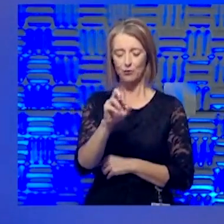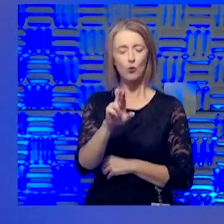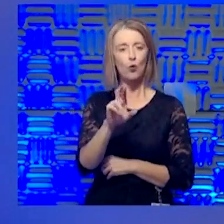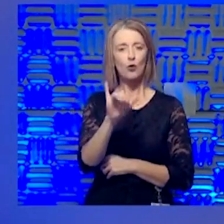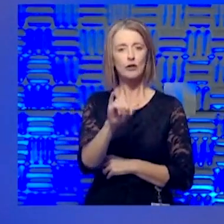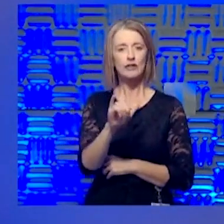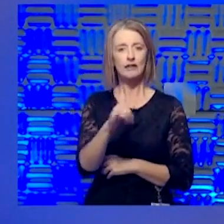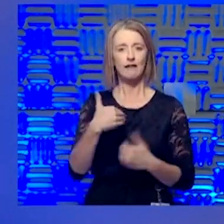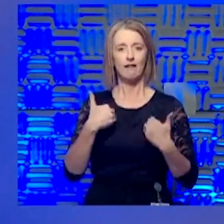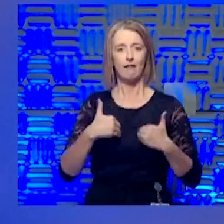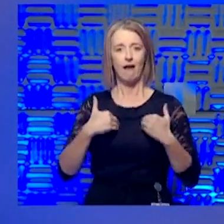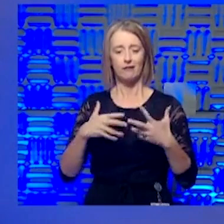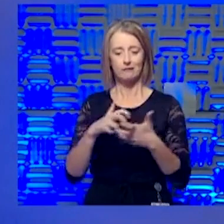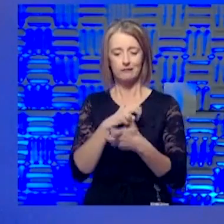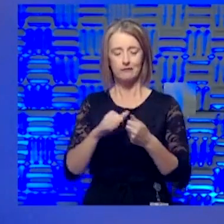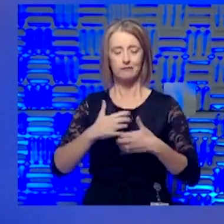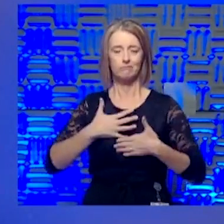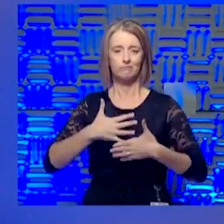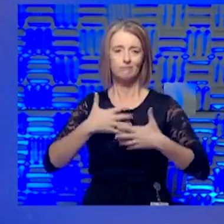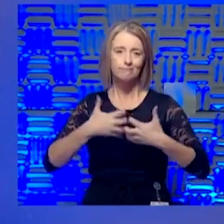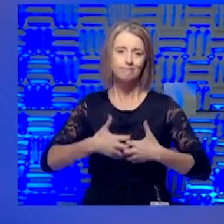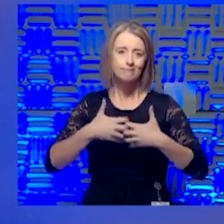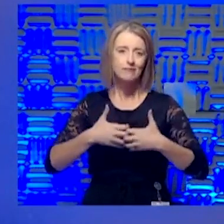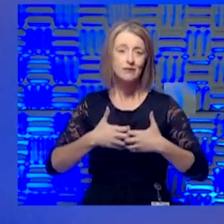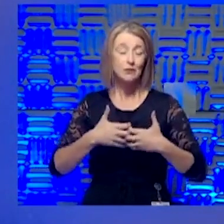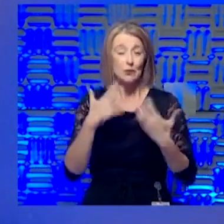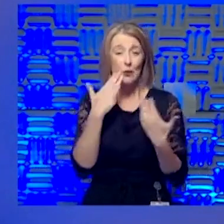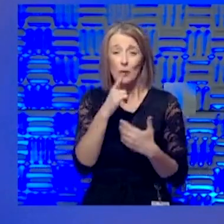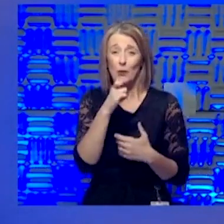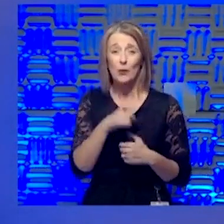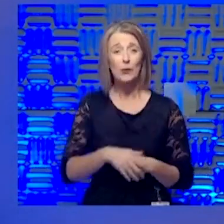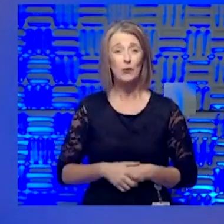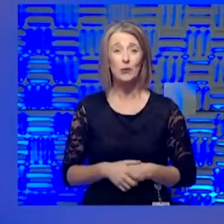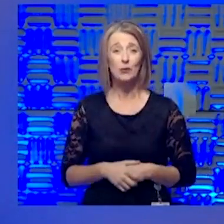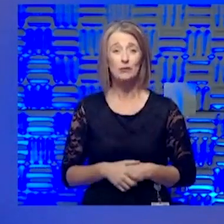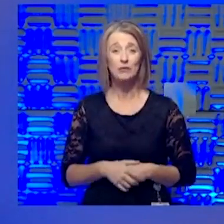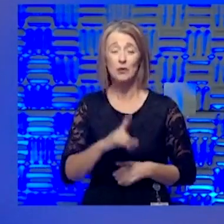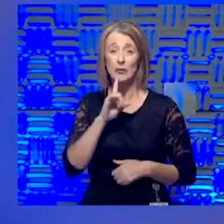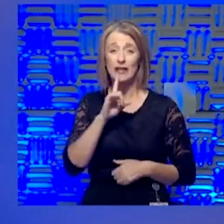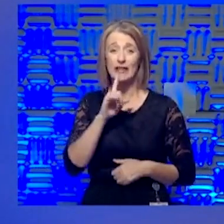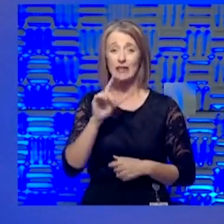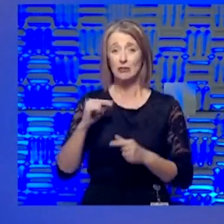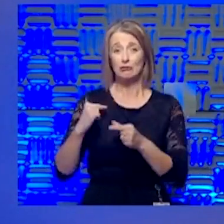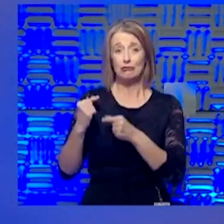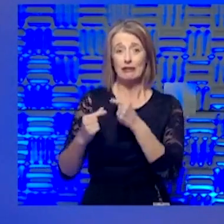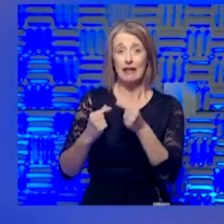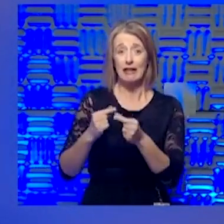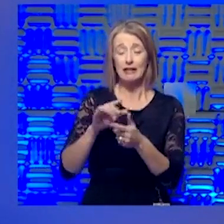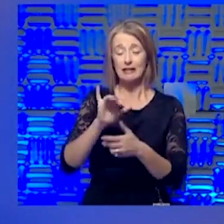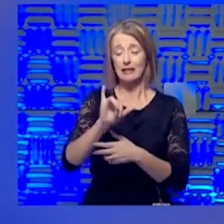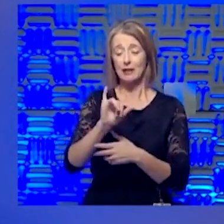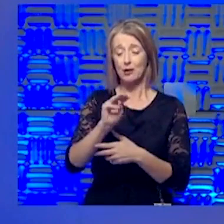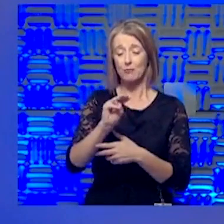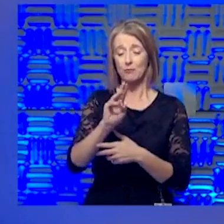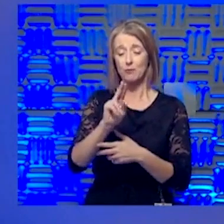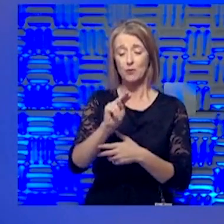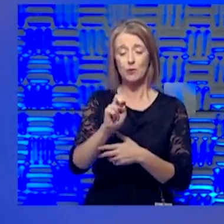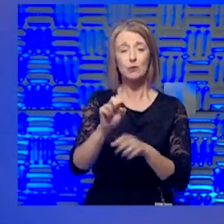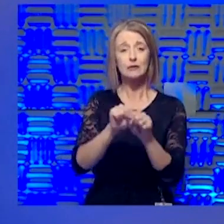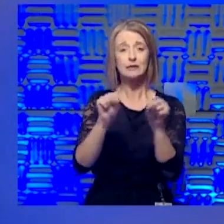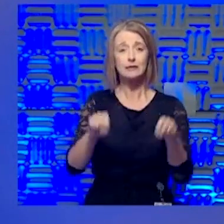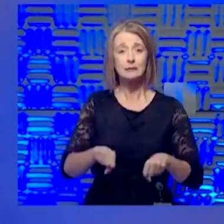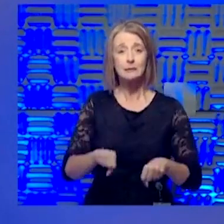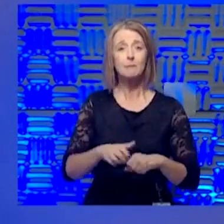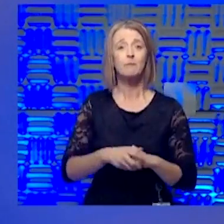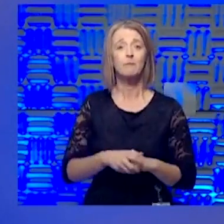have to go on the ventilator. It's probably down to the molecular genetic level on your immune system, things of that nature,